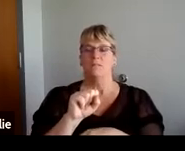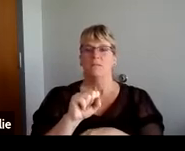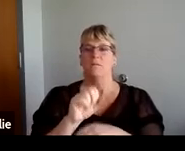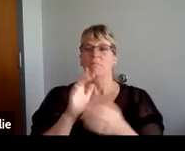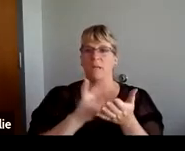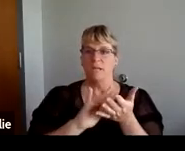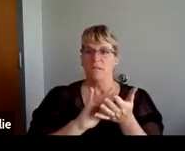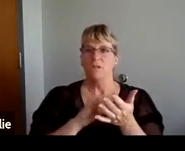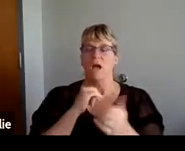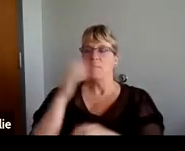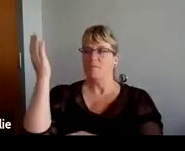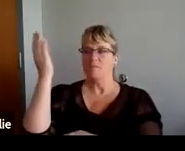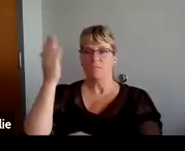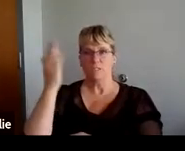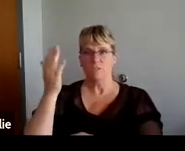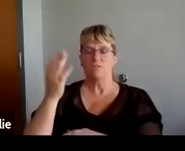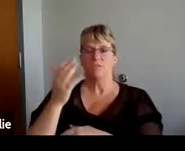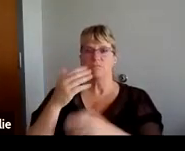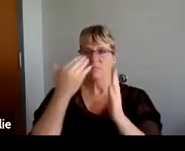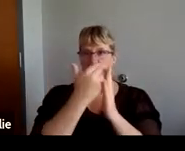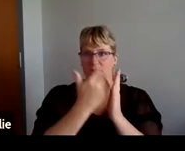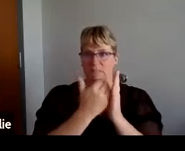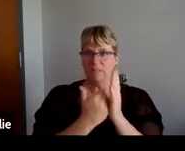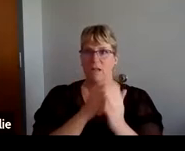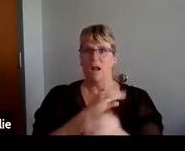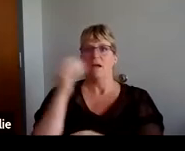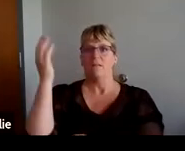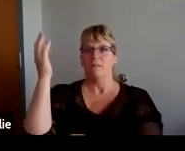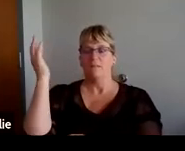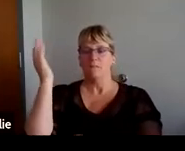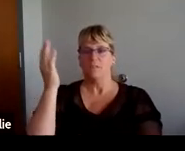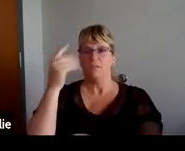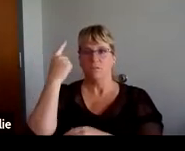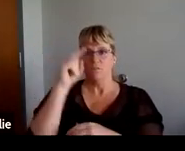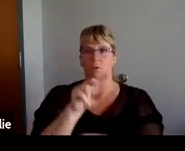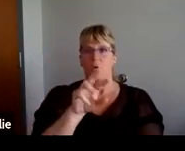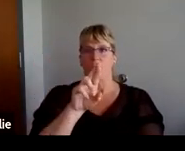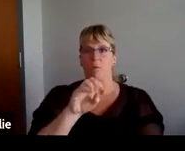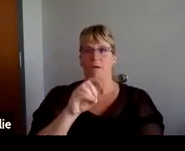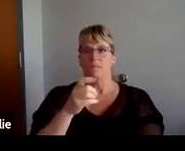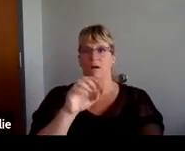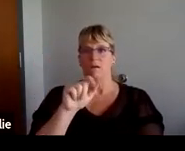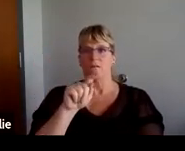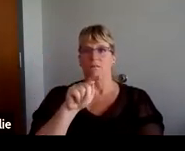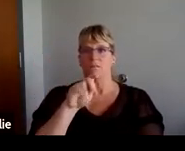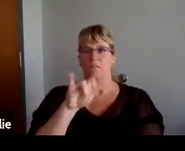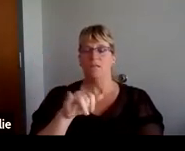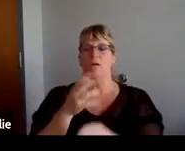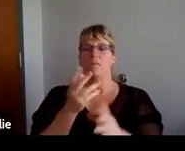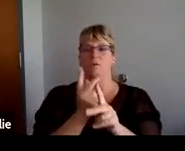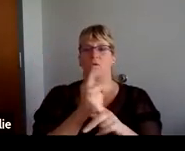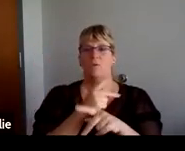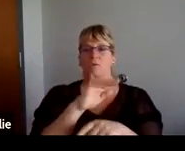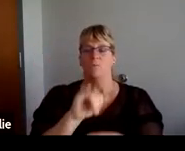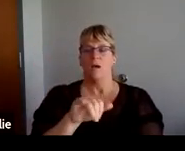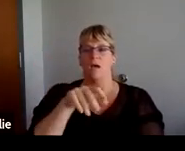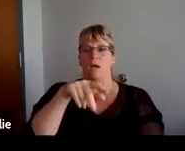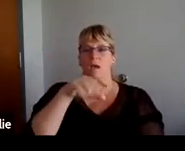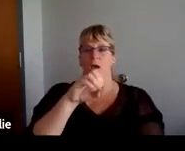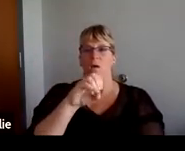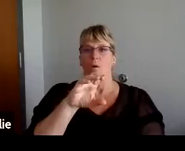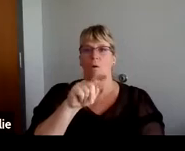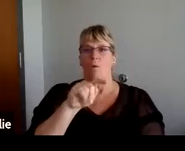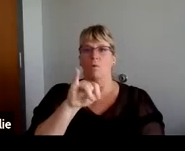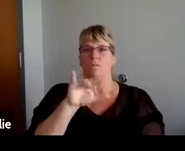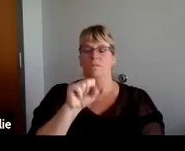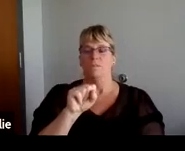on their Speakers Bureau and also on the Speakers Bureau of Rexulti, which is produced by Otsuka Pharmaceuticals.